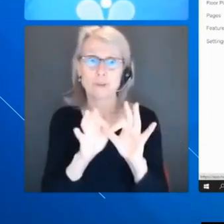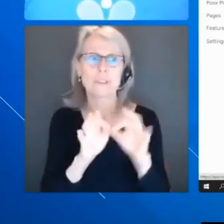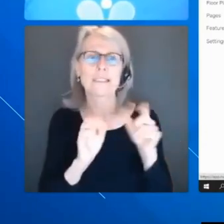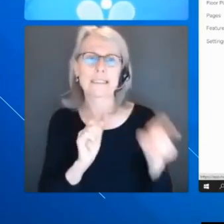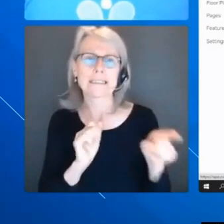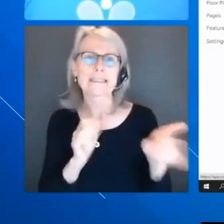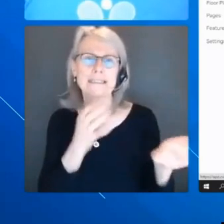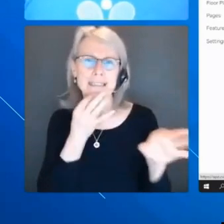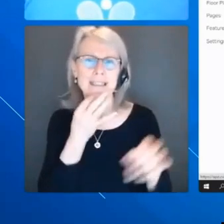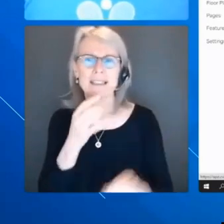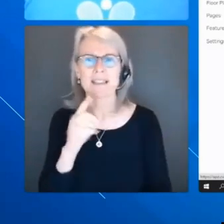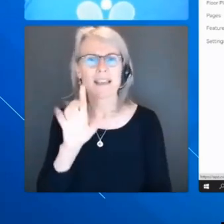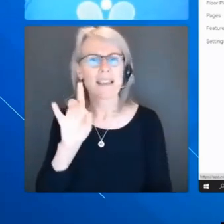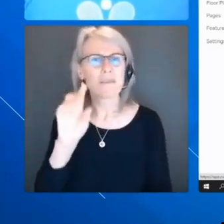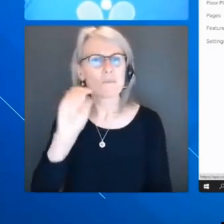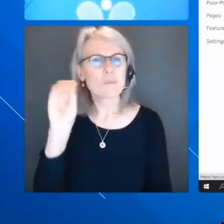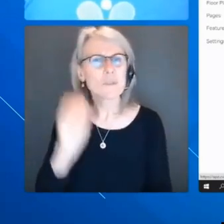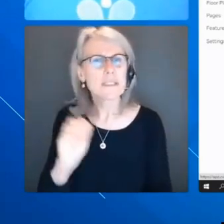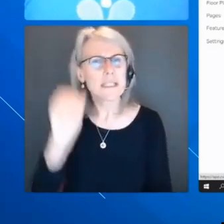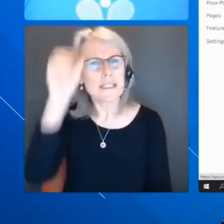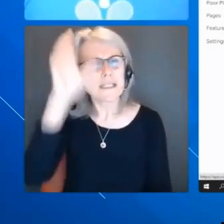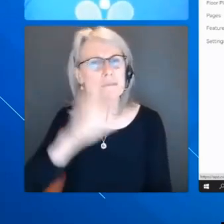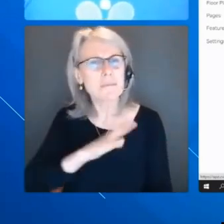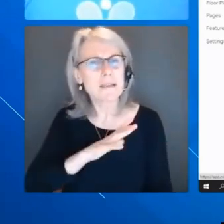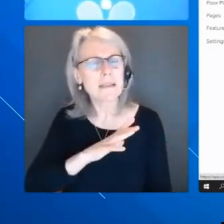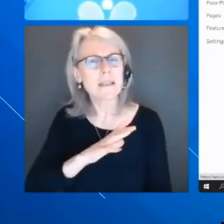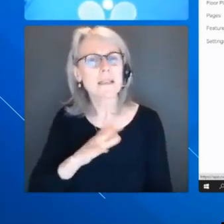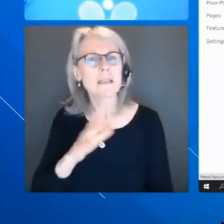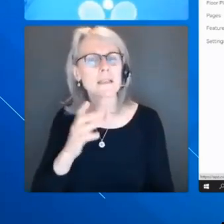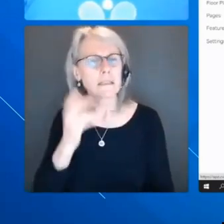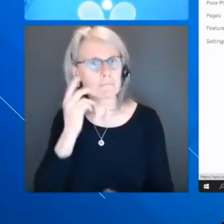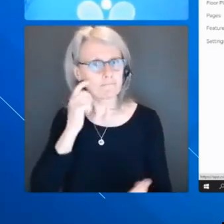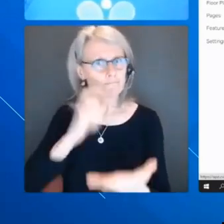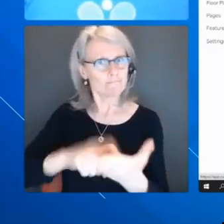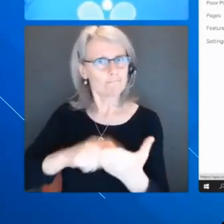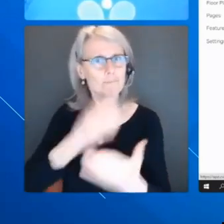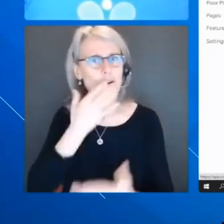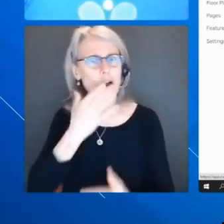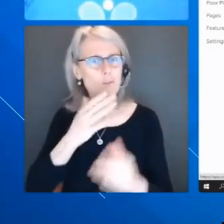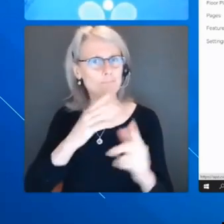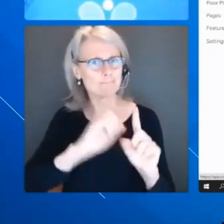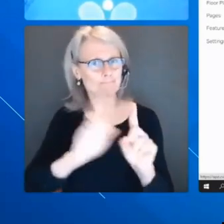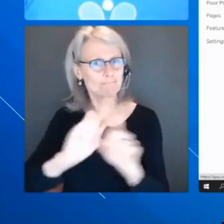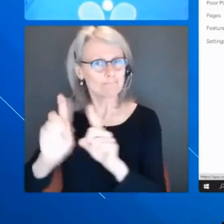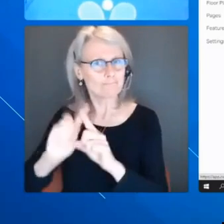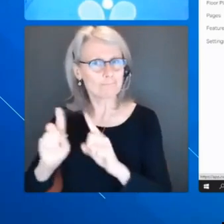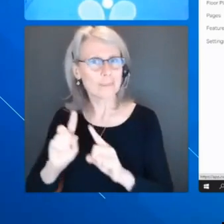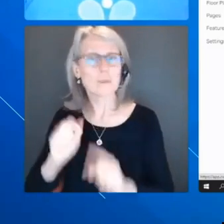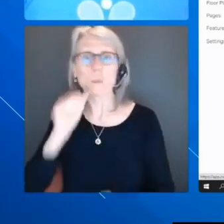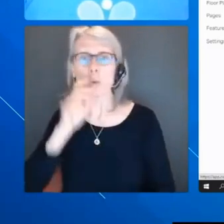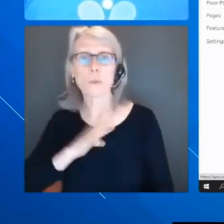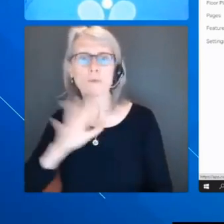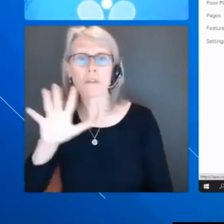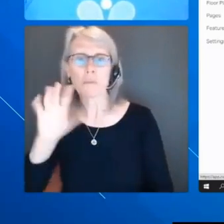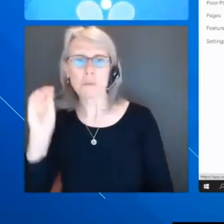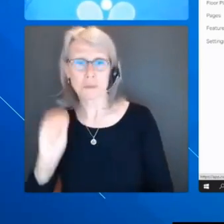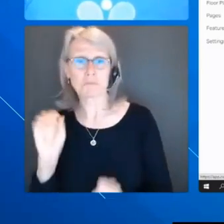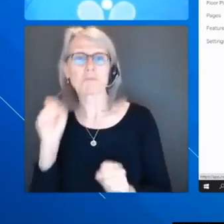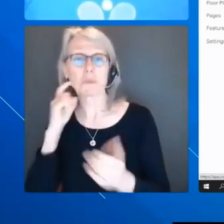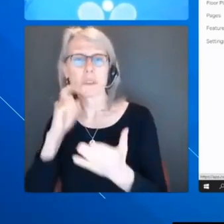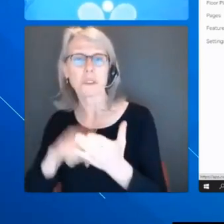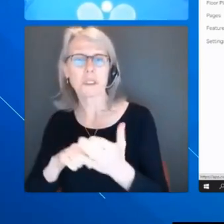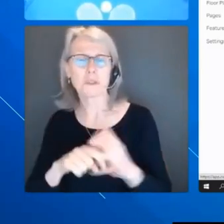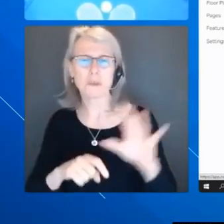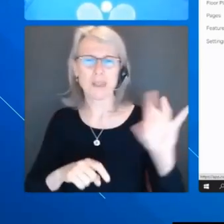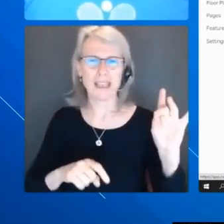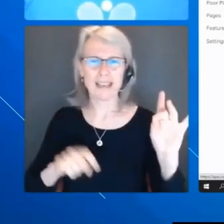that 8% of men actually have some type of colorblind or visual impairment compared to 5% of women. Still, that's about 13